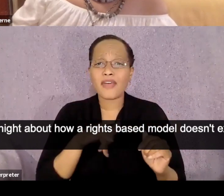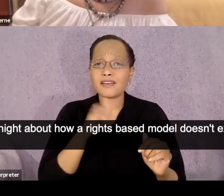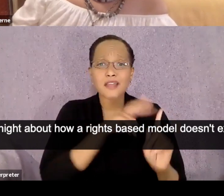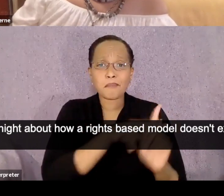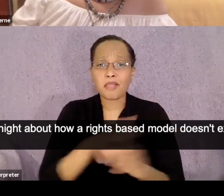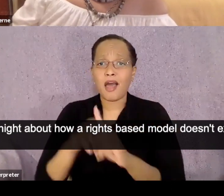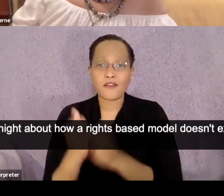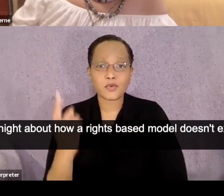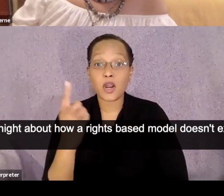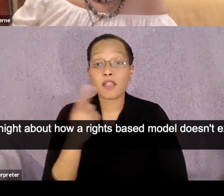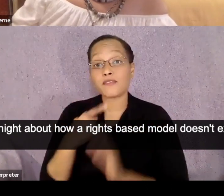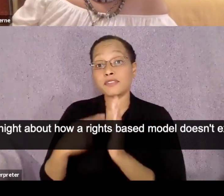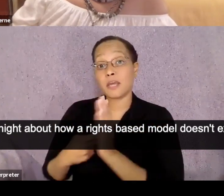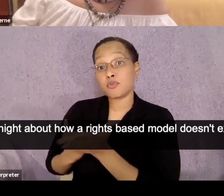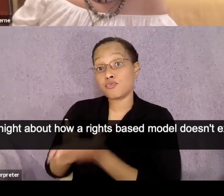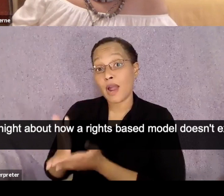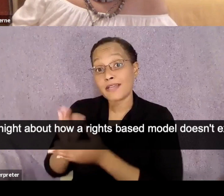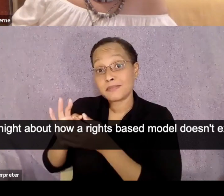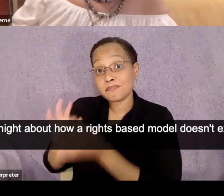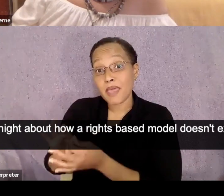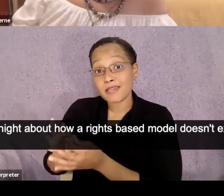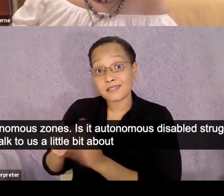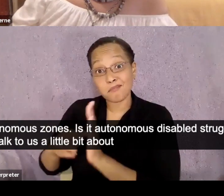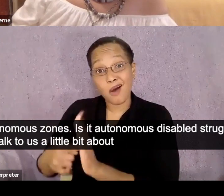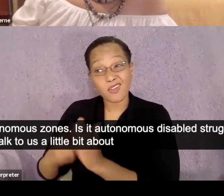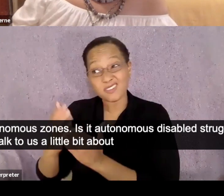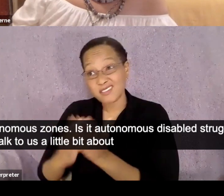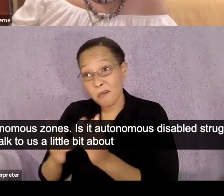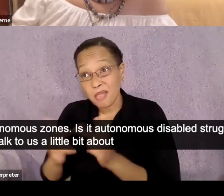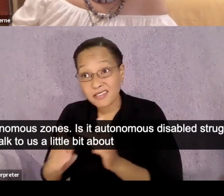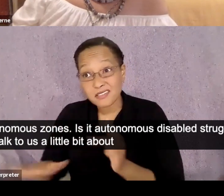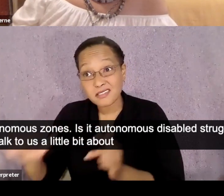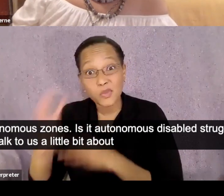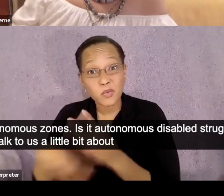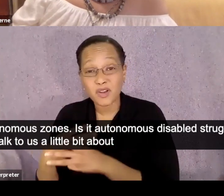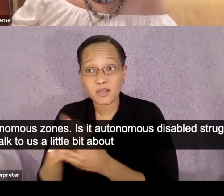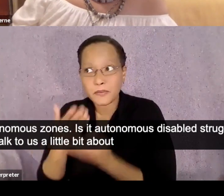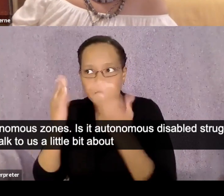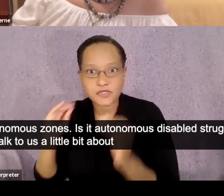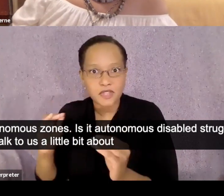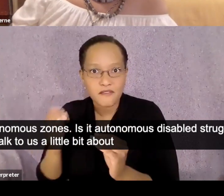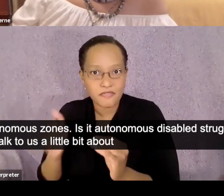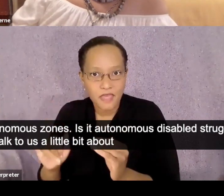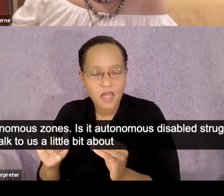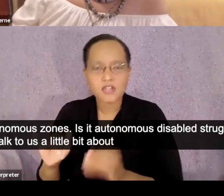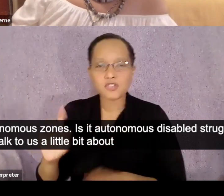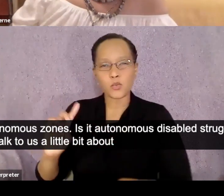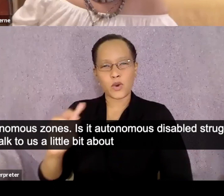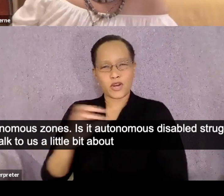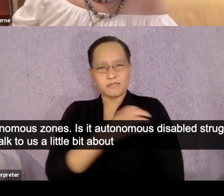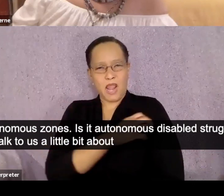doesn't exist in some parts of the world, many parts of the world. And so where do you extract power? Is it